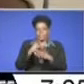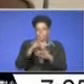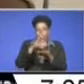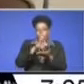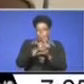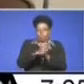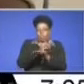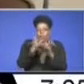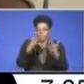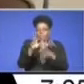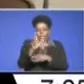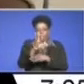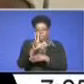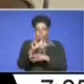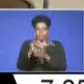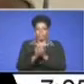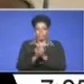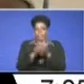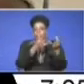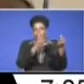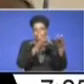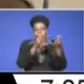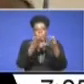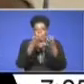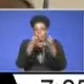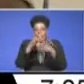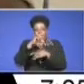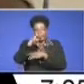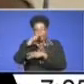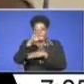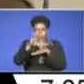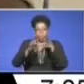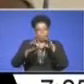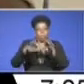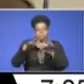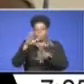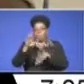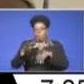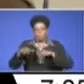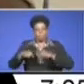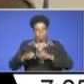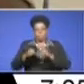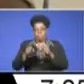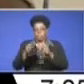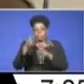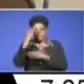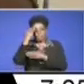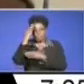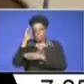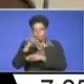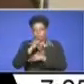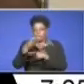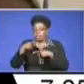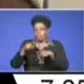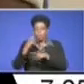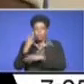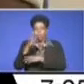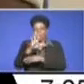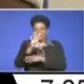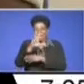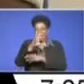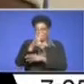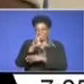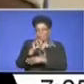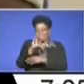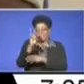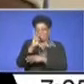out at 3 o'clock, there are thousands of young kids walking on the street. Don't even want to go home up to 5:30, 6 o'clock in the